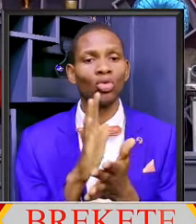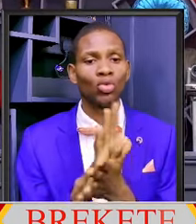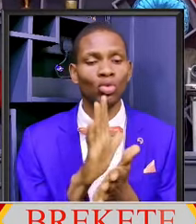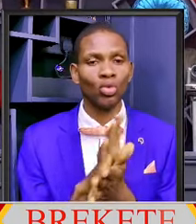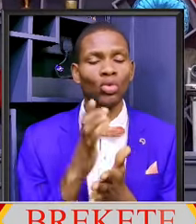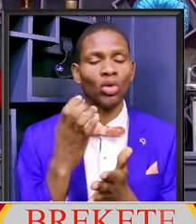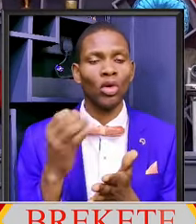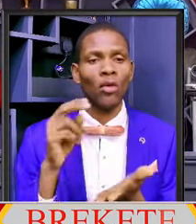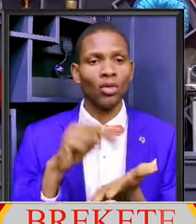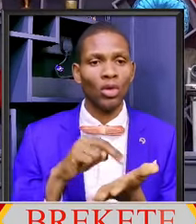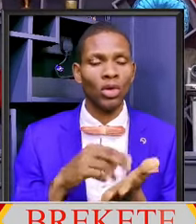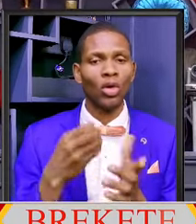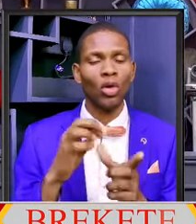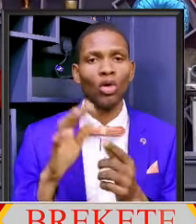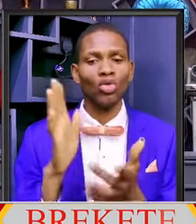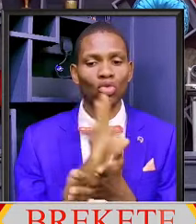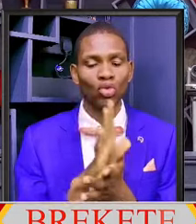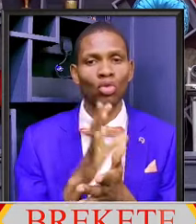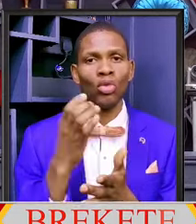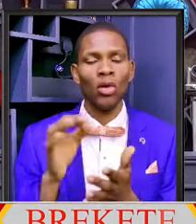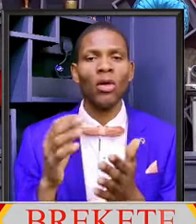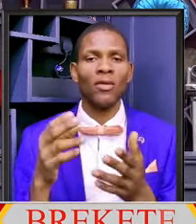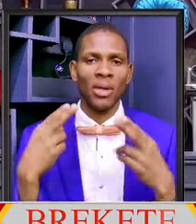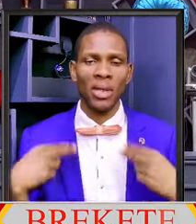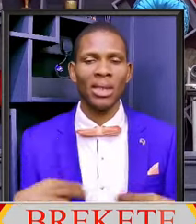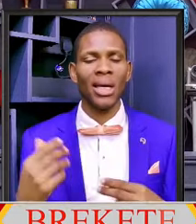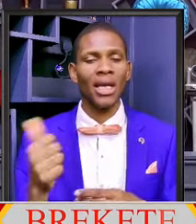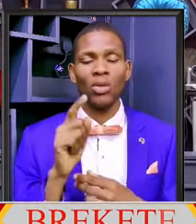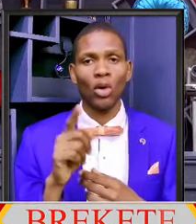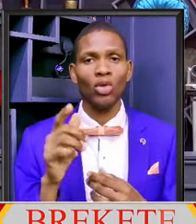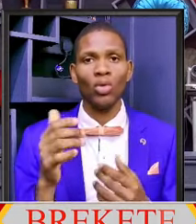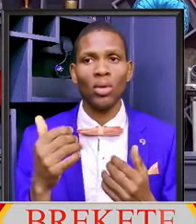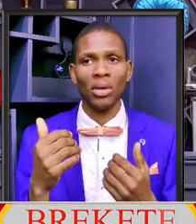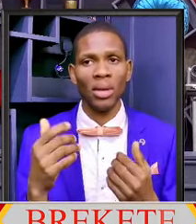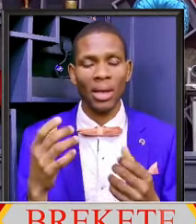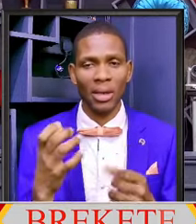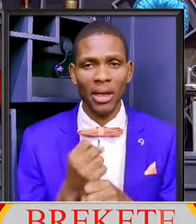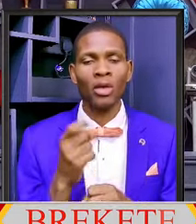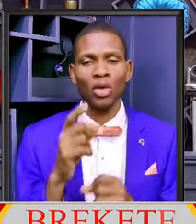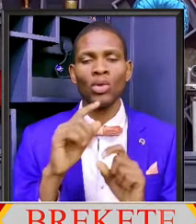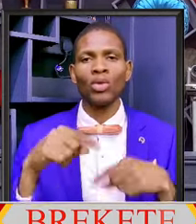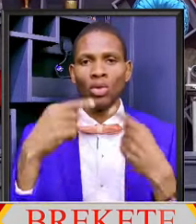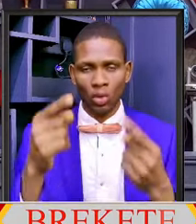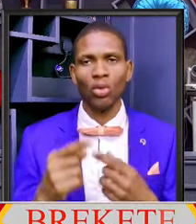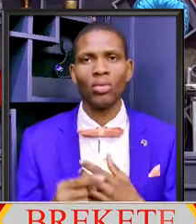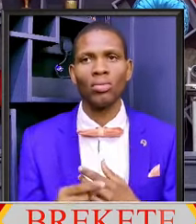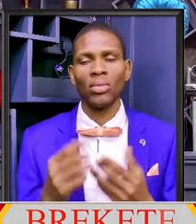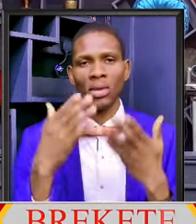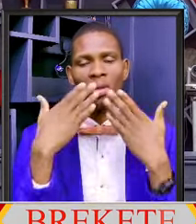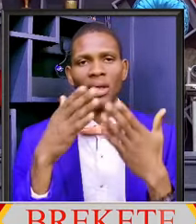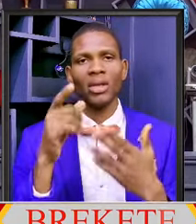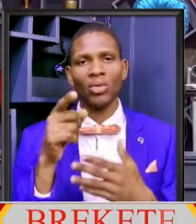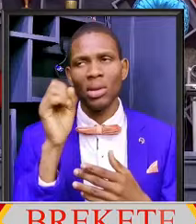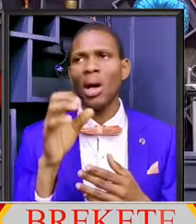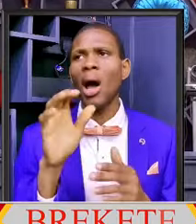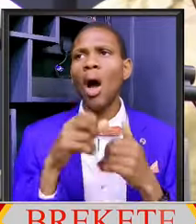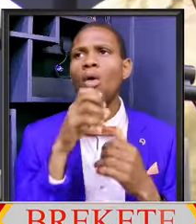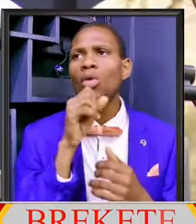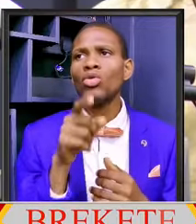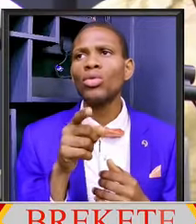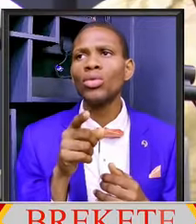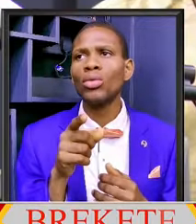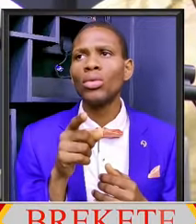Either school of nursing or school of health. Anyone where you get, you go. Inshallah. Yeah? Yes, sir. How old are you, my